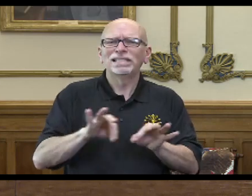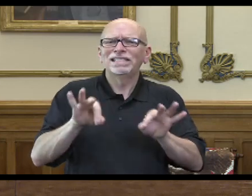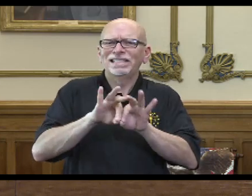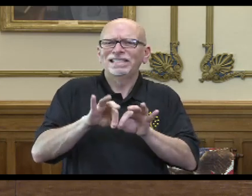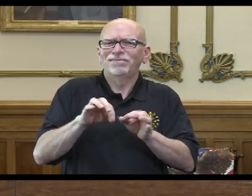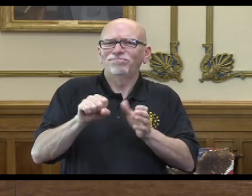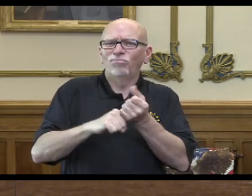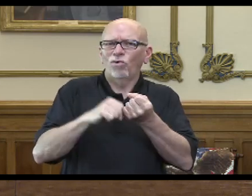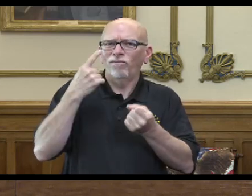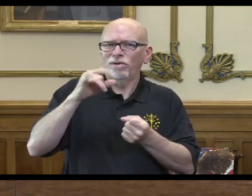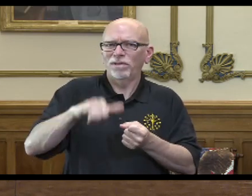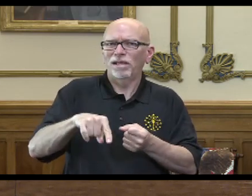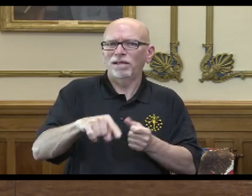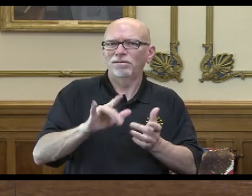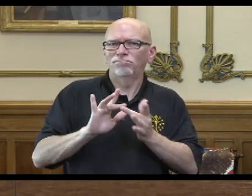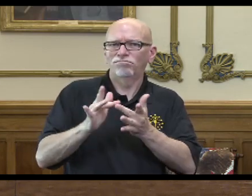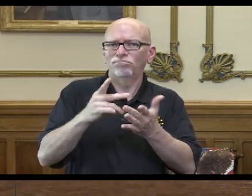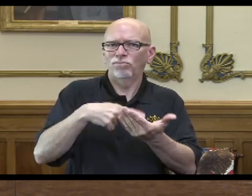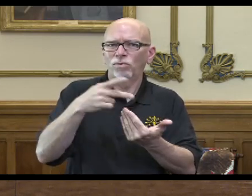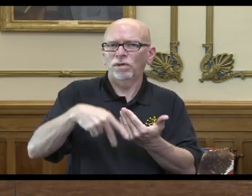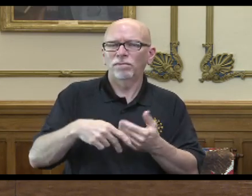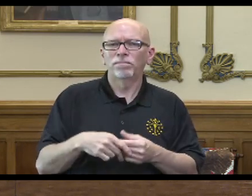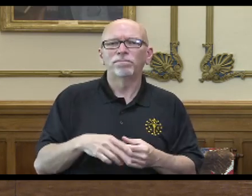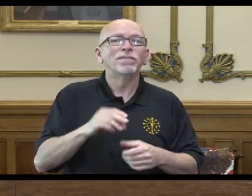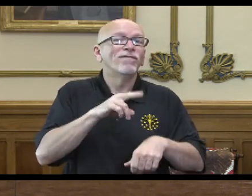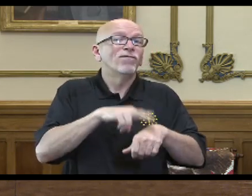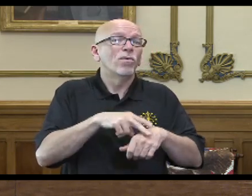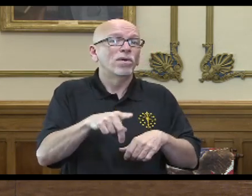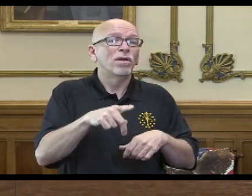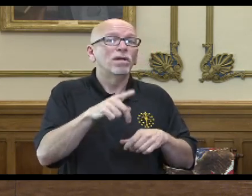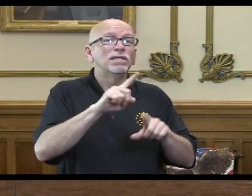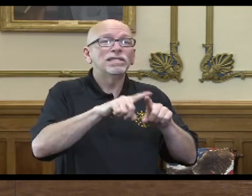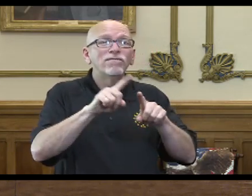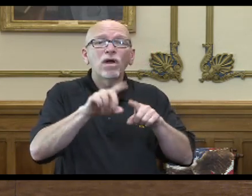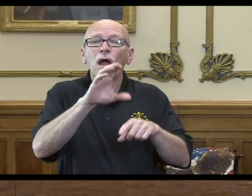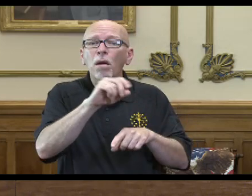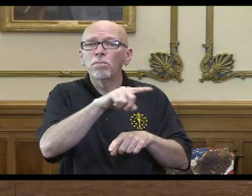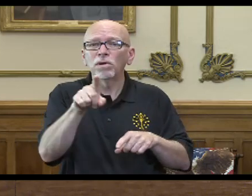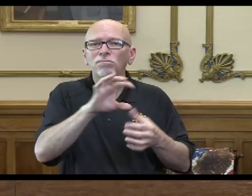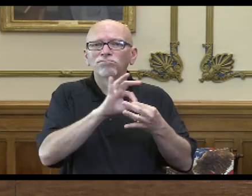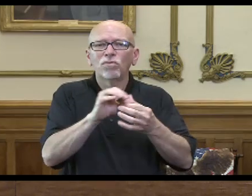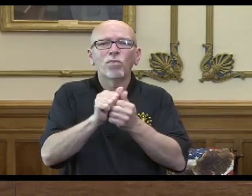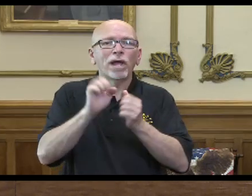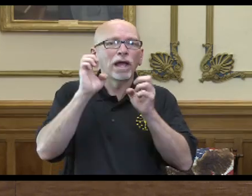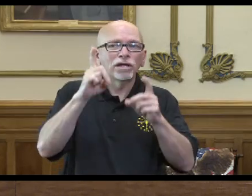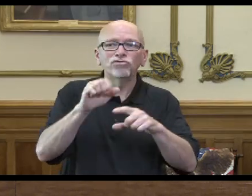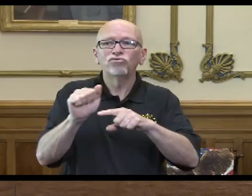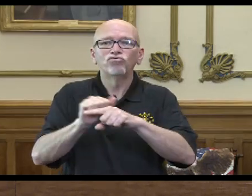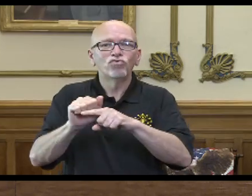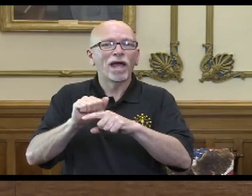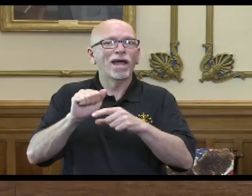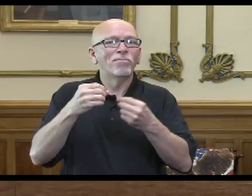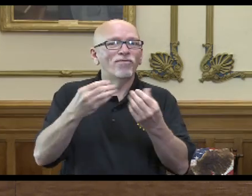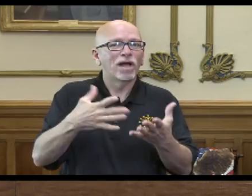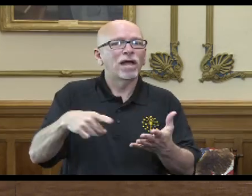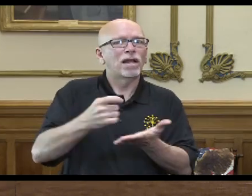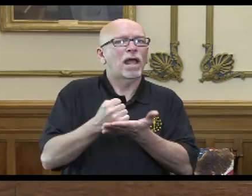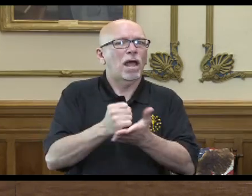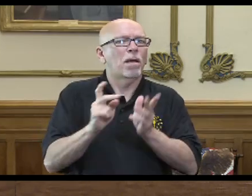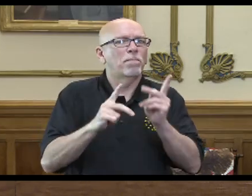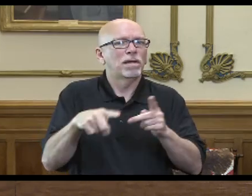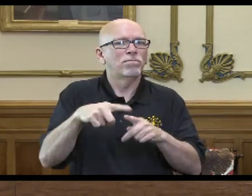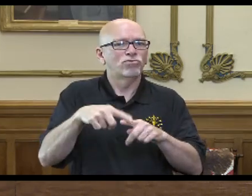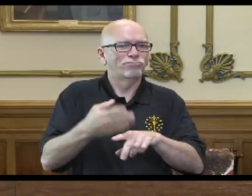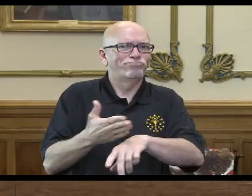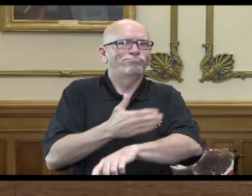this initiative's outreach network. And of course, individual employers are partnering with education and training providers to help Hoosiers skill